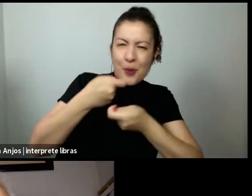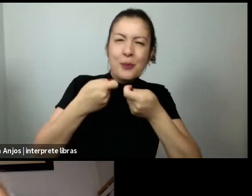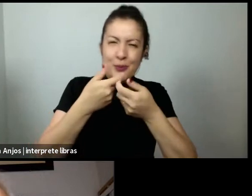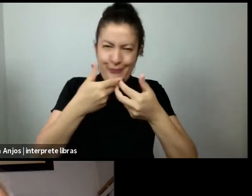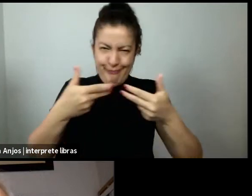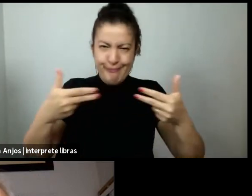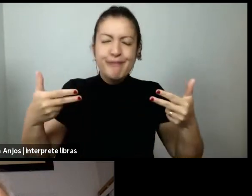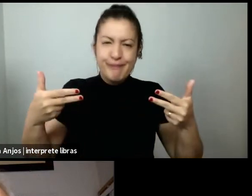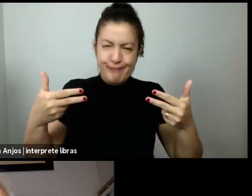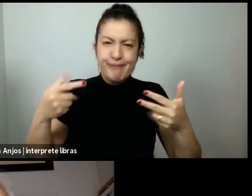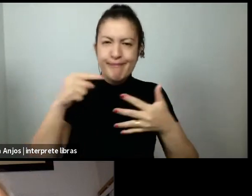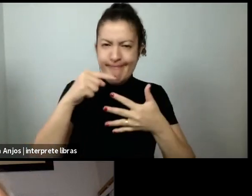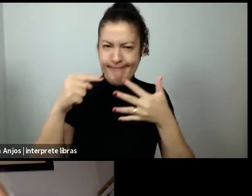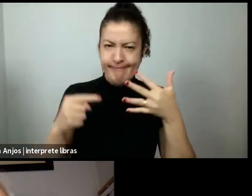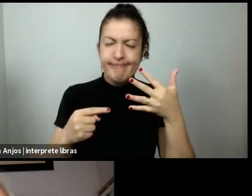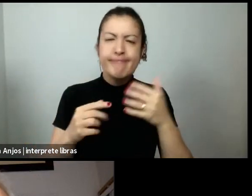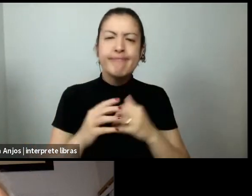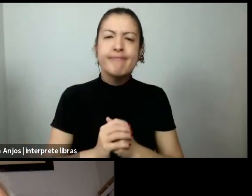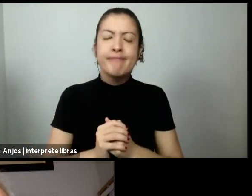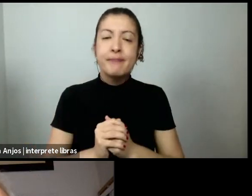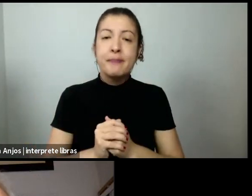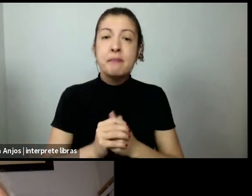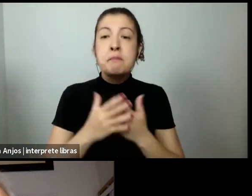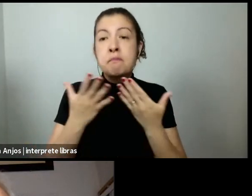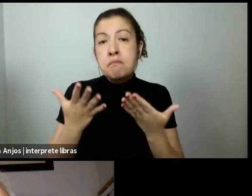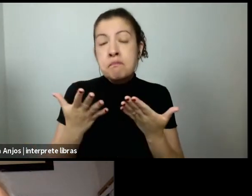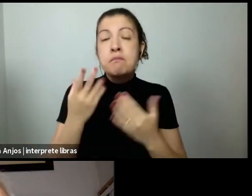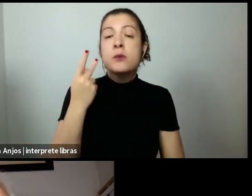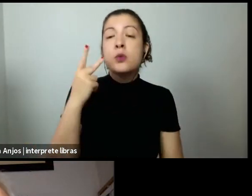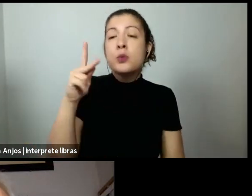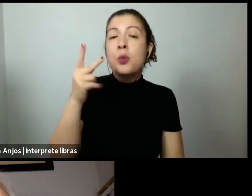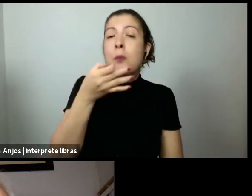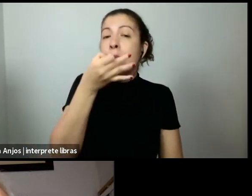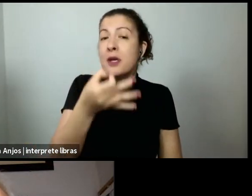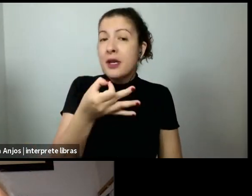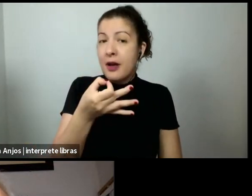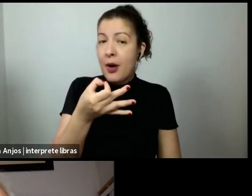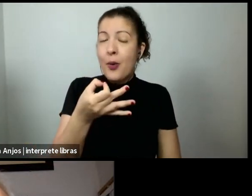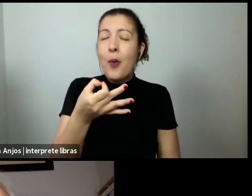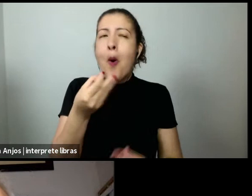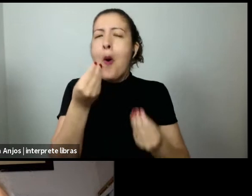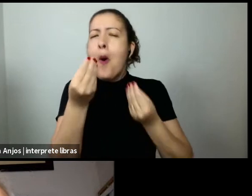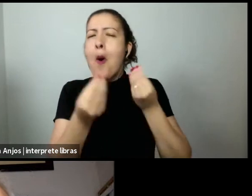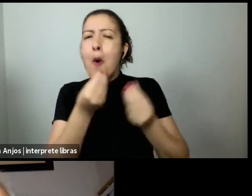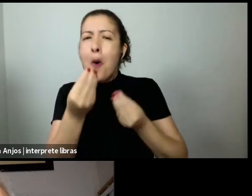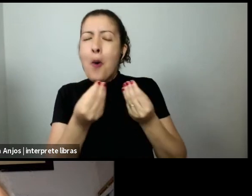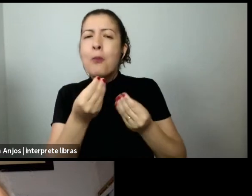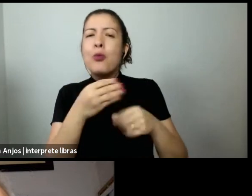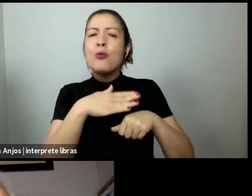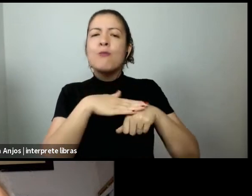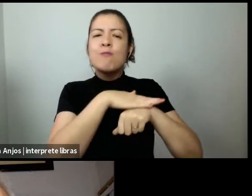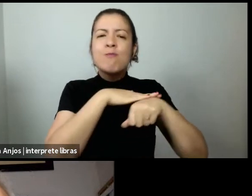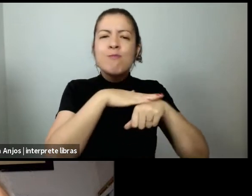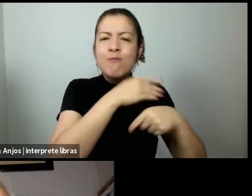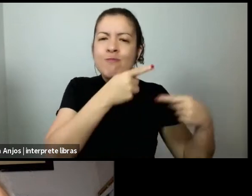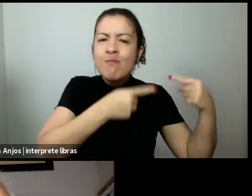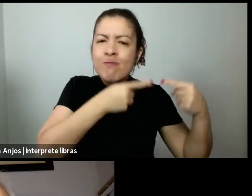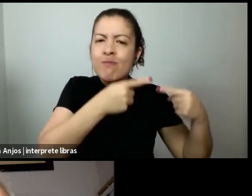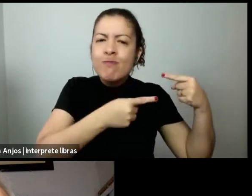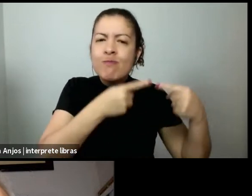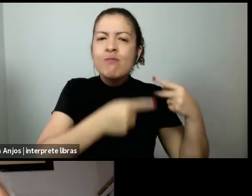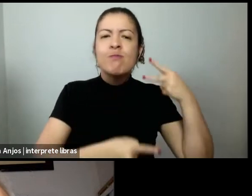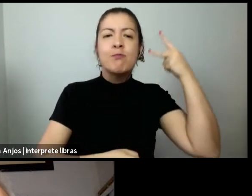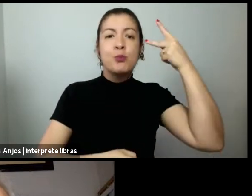vista, Erich, como que a gente consegue convencer os políticos e a população em geral, né,